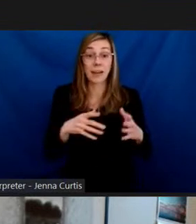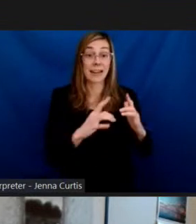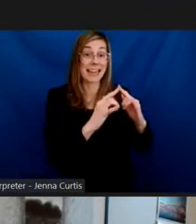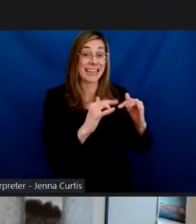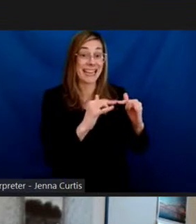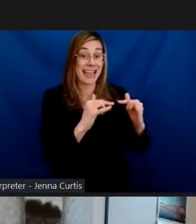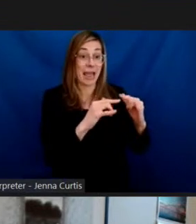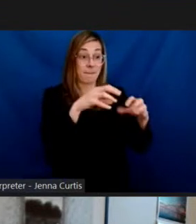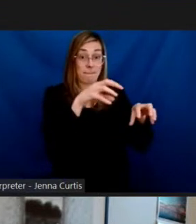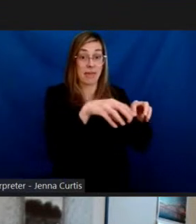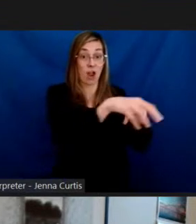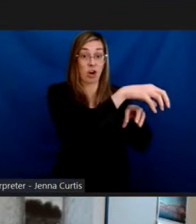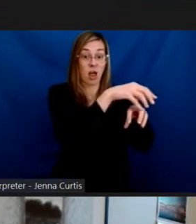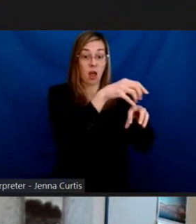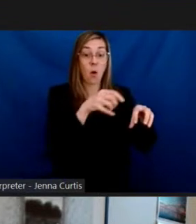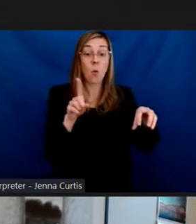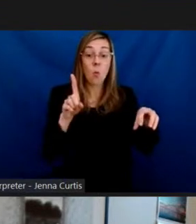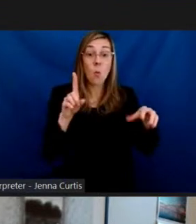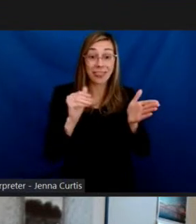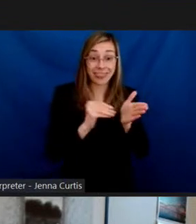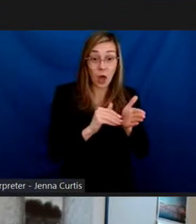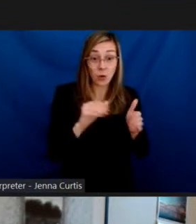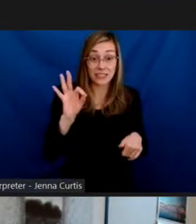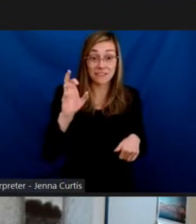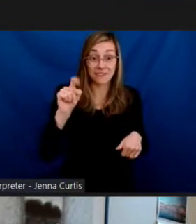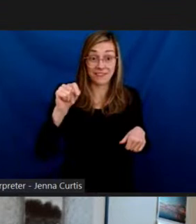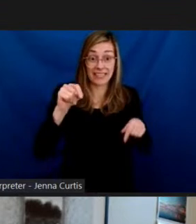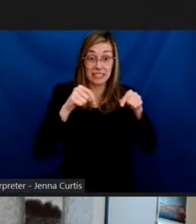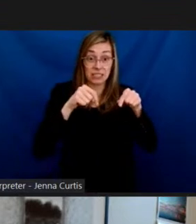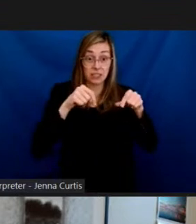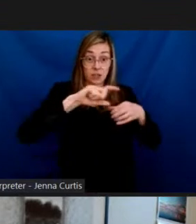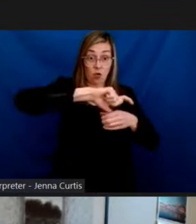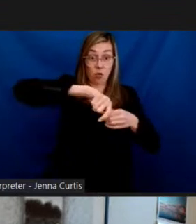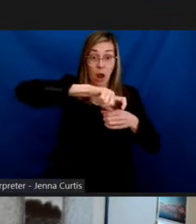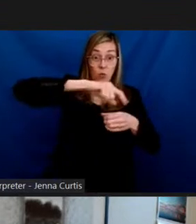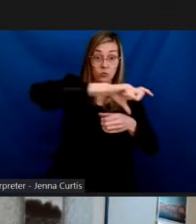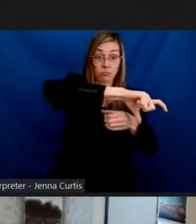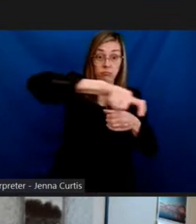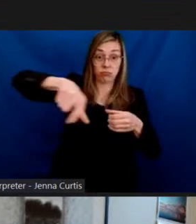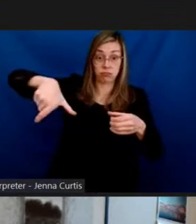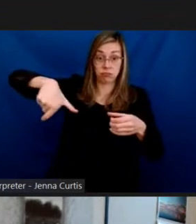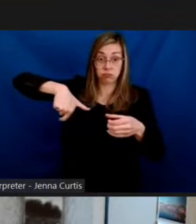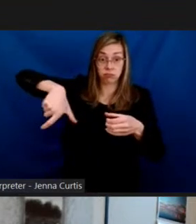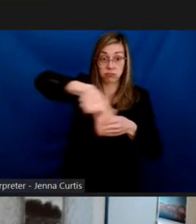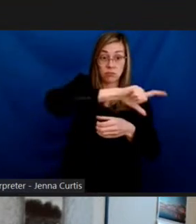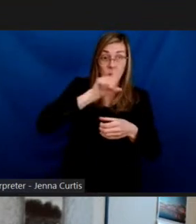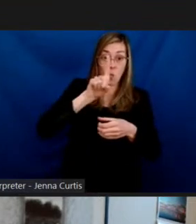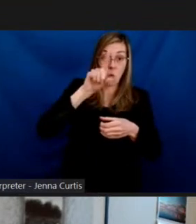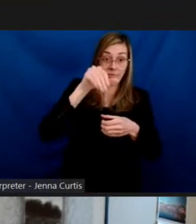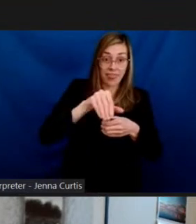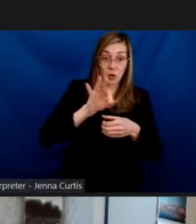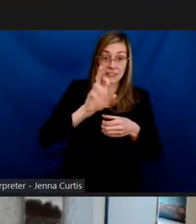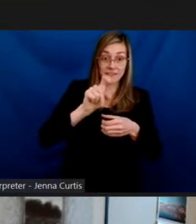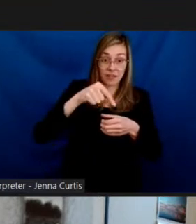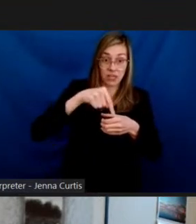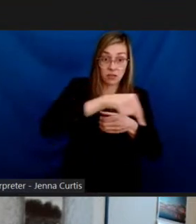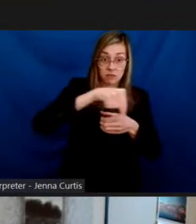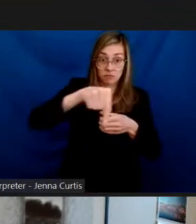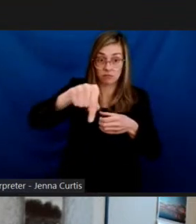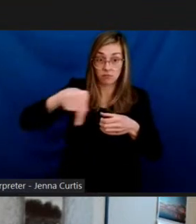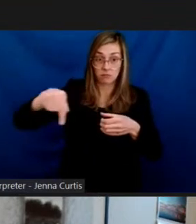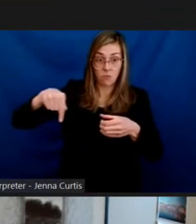will be monitored and kept safe and kept clean and clear of any problematic